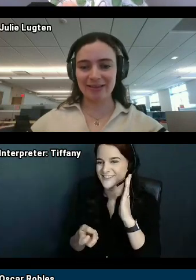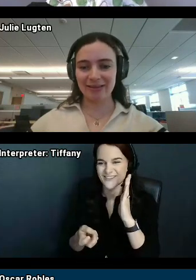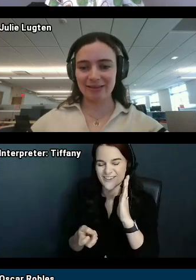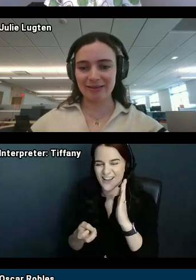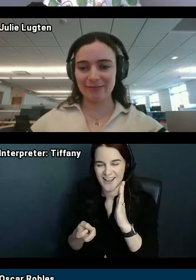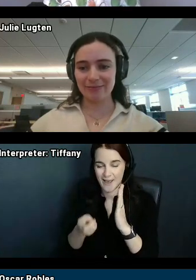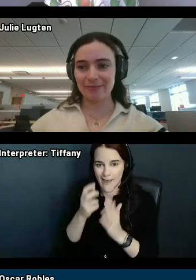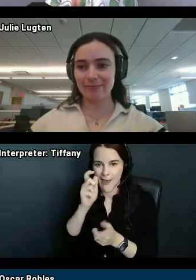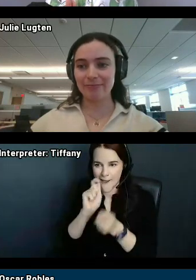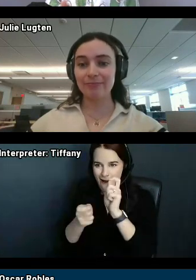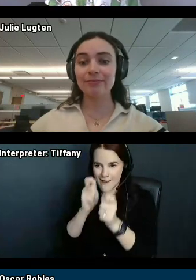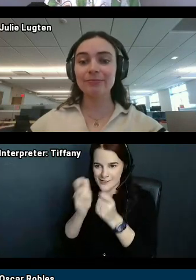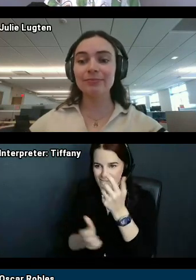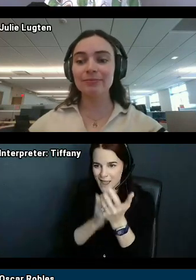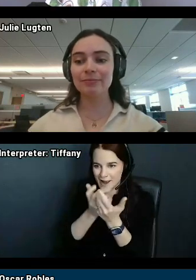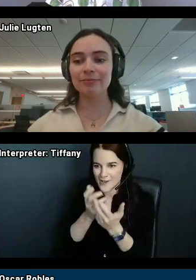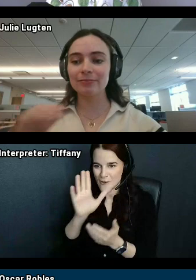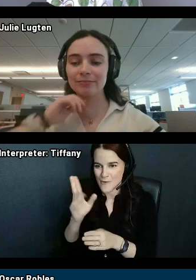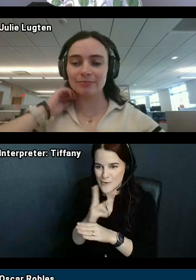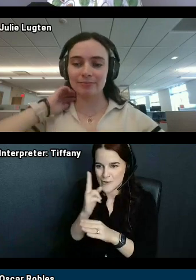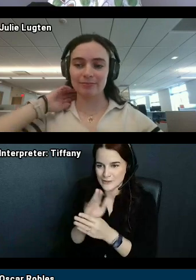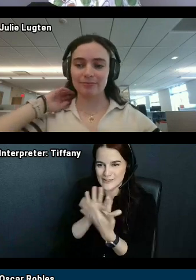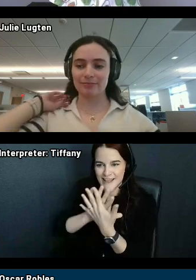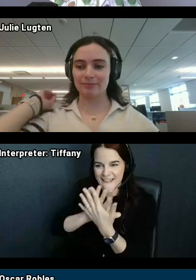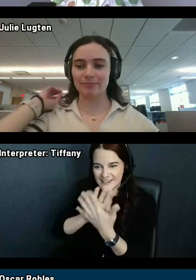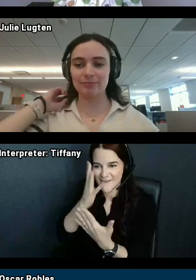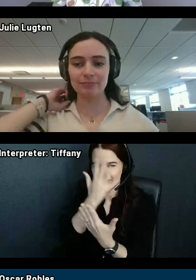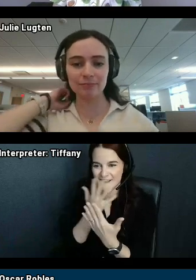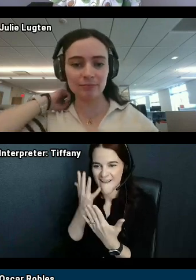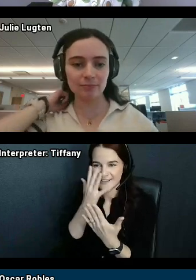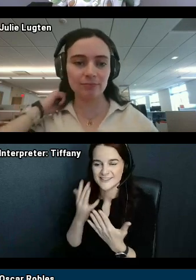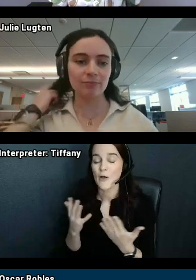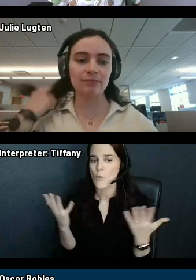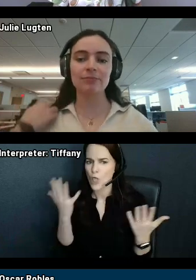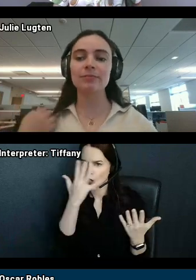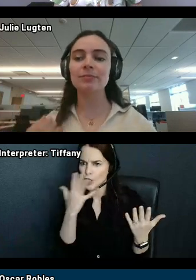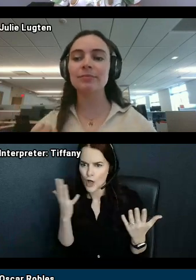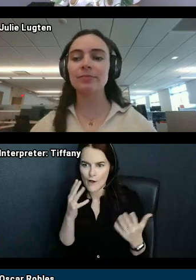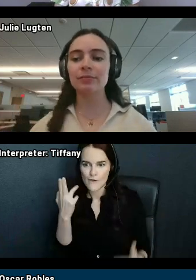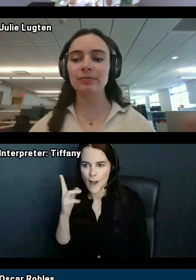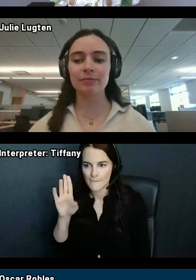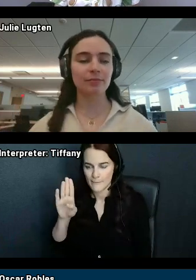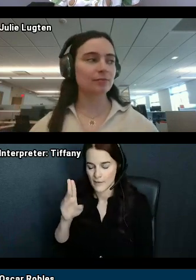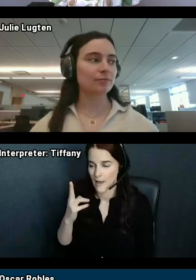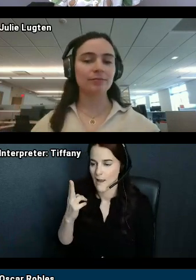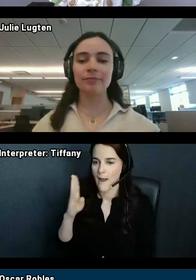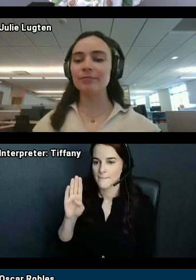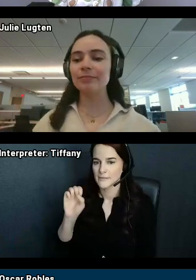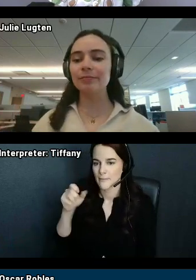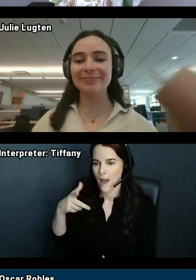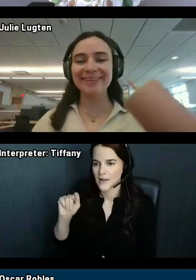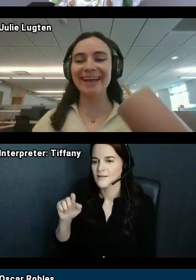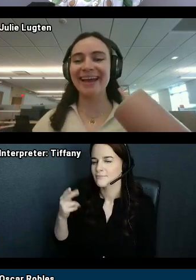your user's interface. So, taking a look at the look of HubSpot, which I guess would be orange steel. I don't know. Maybe Julie